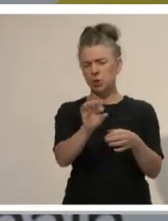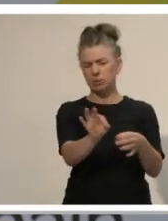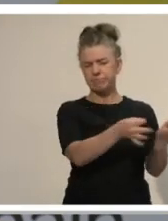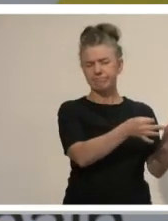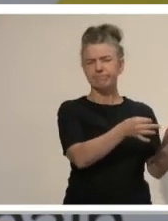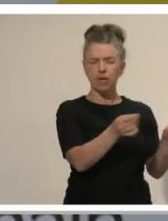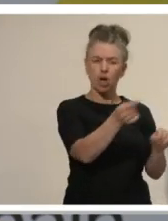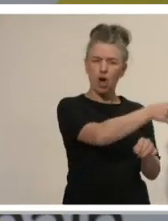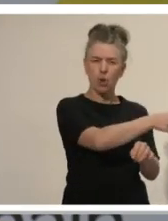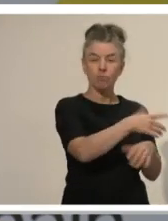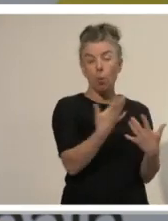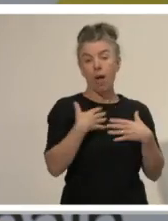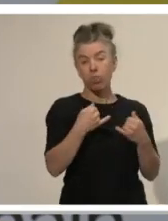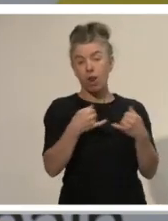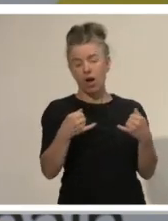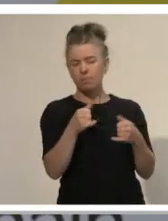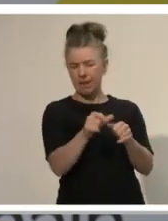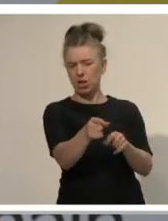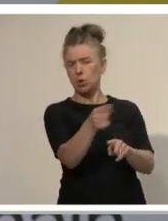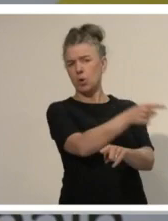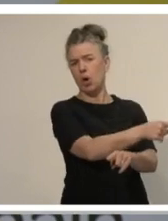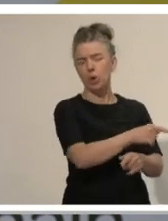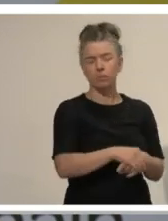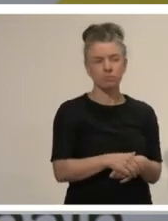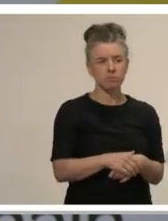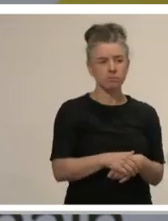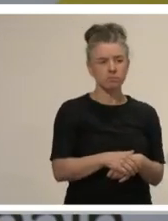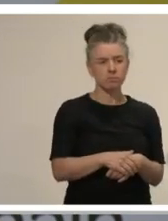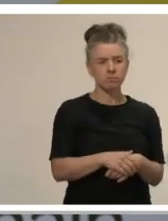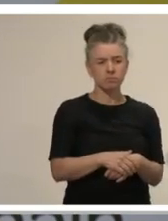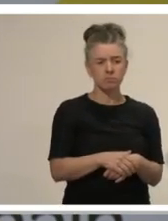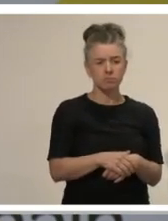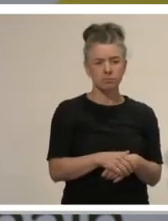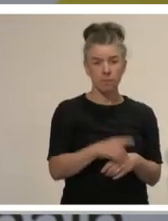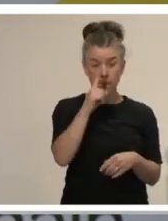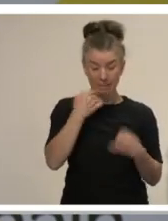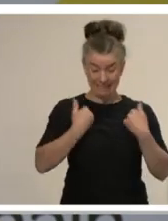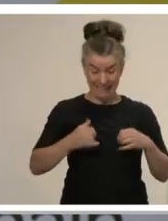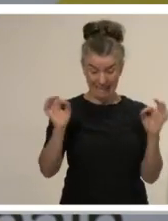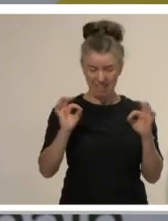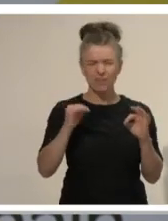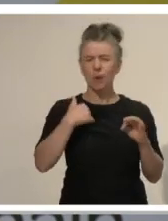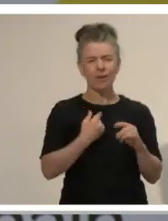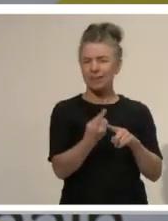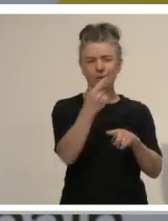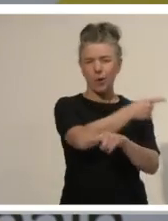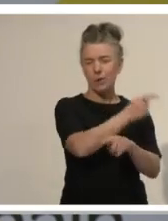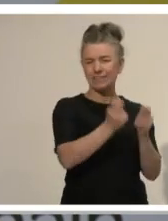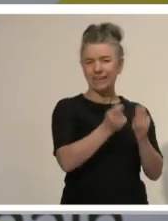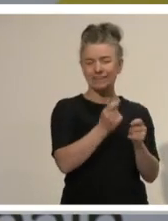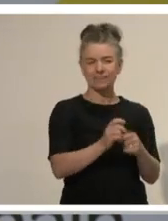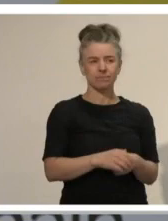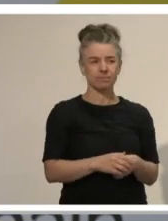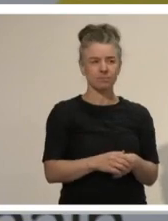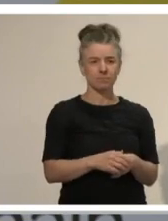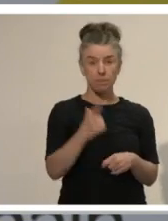Healthline. There's no need for people to go in if they are asymptomatic just to get a test, for example, because